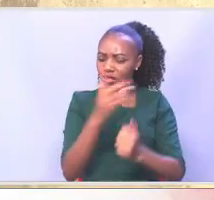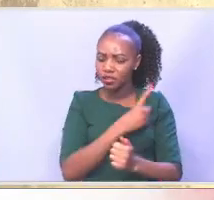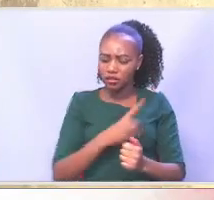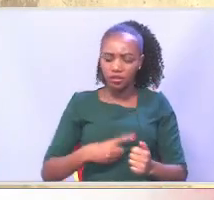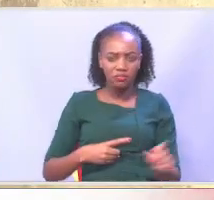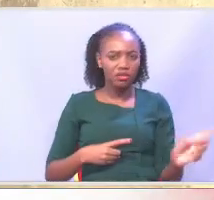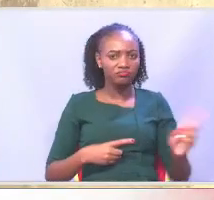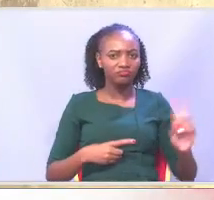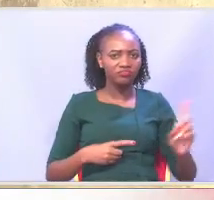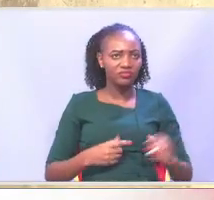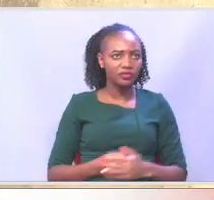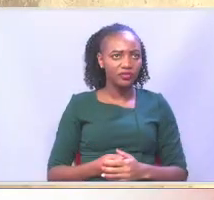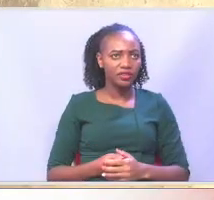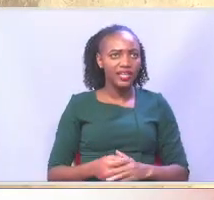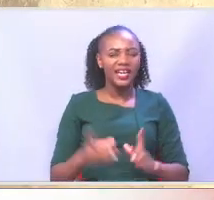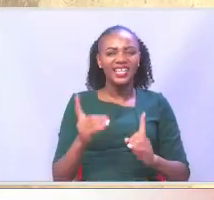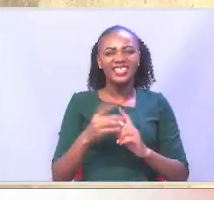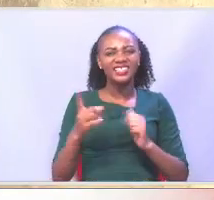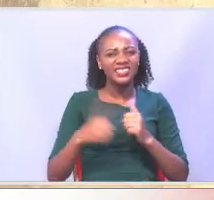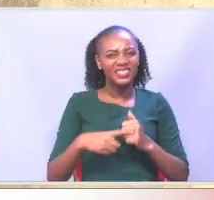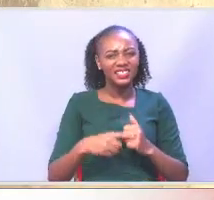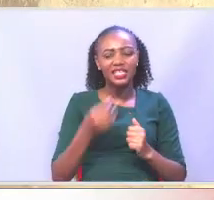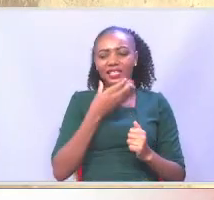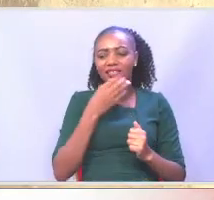alienda shule, mimi nikaenda kazi.